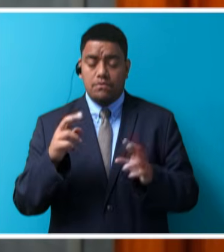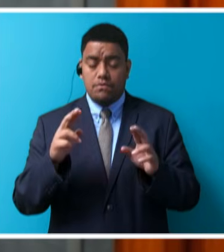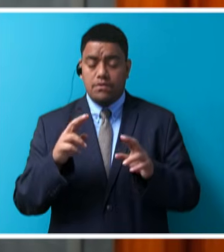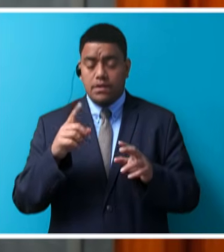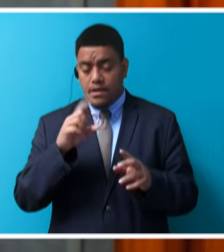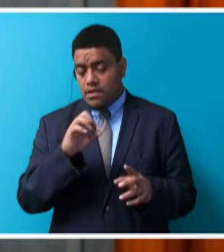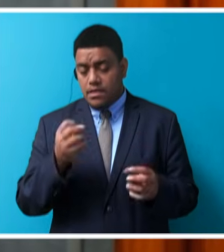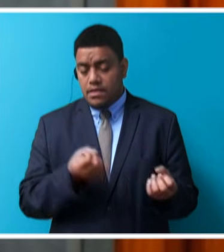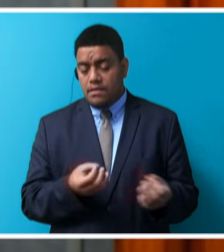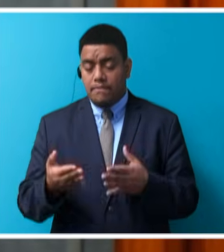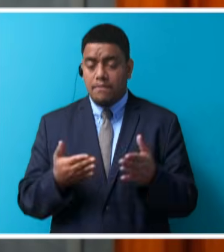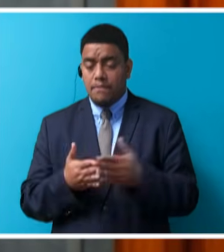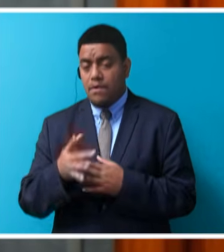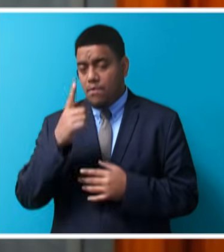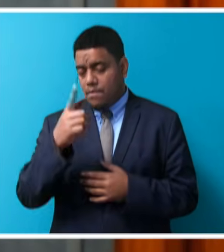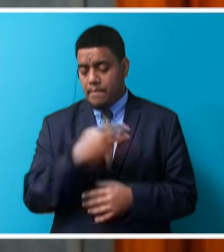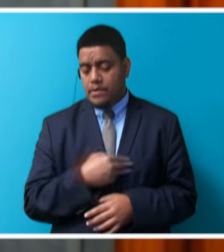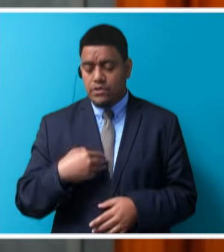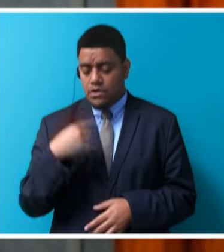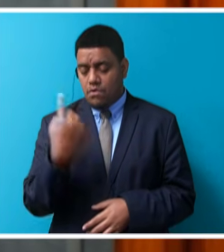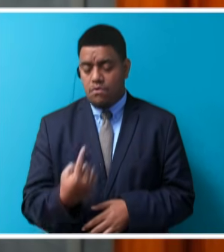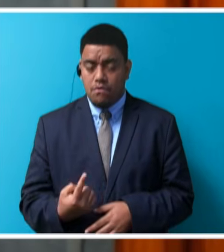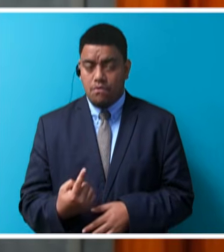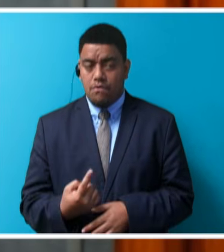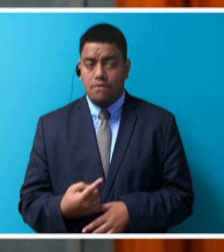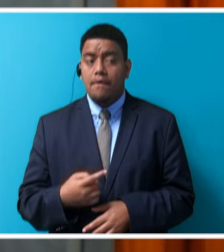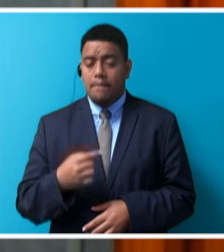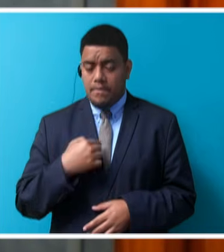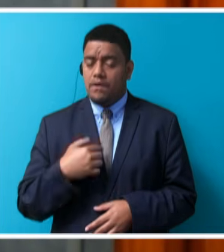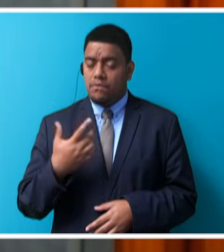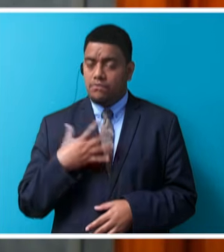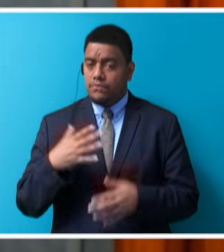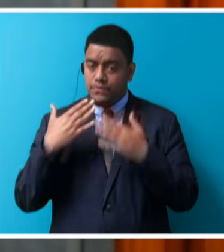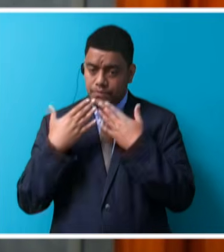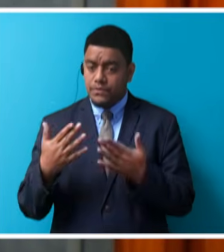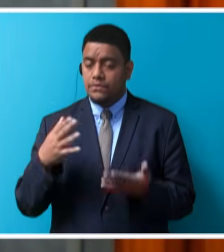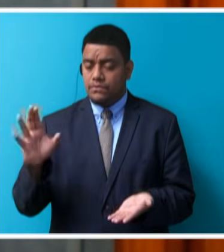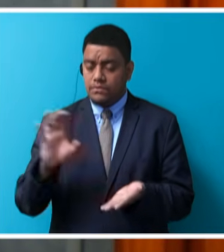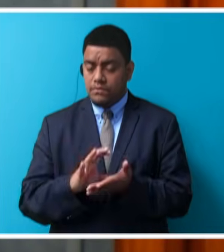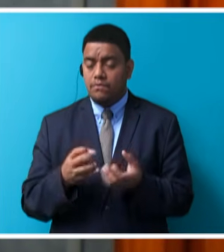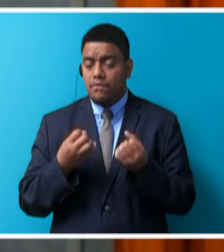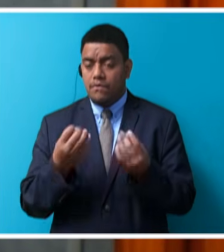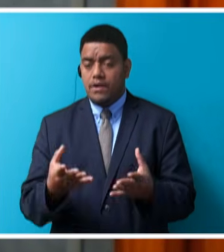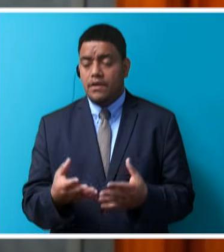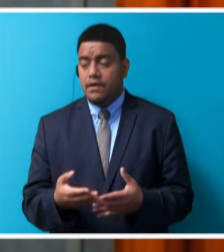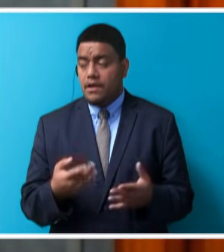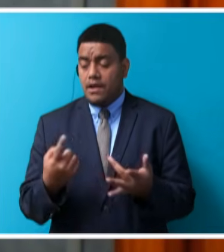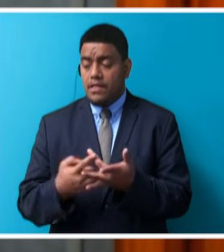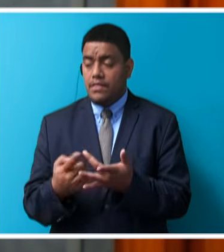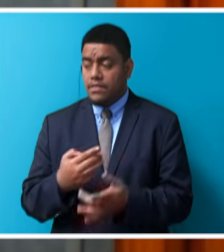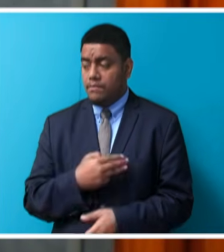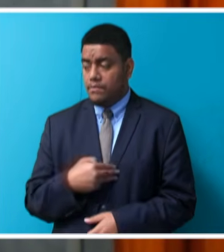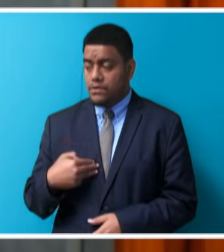be delivered by one ministry alone. I therefore acknowledge the allocations provided to other ministries